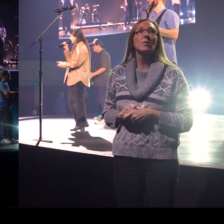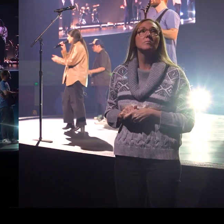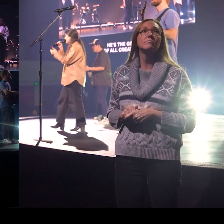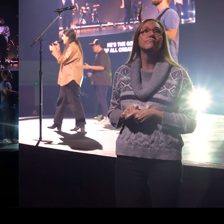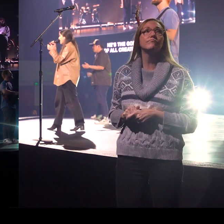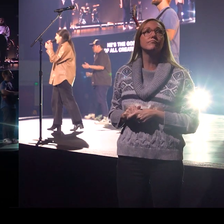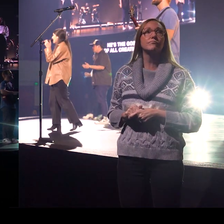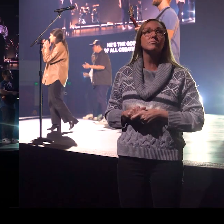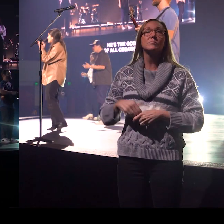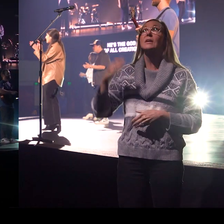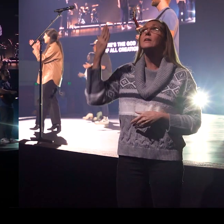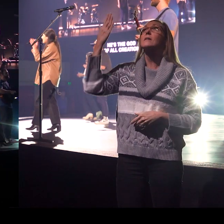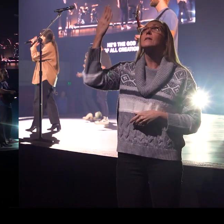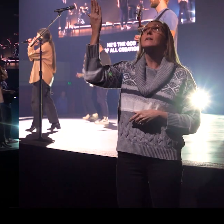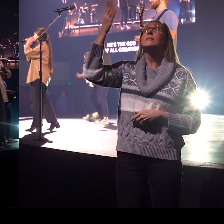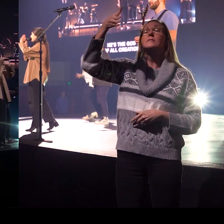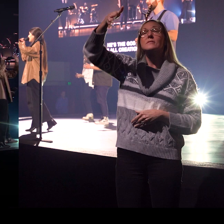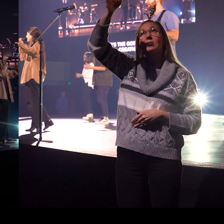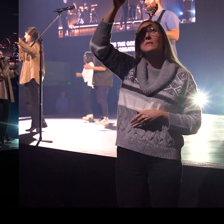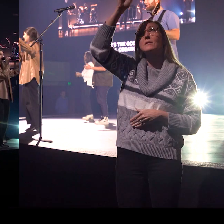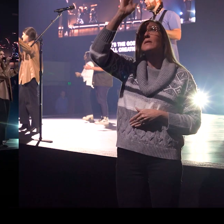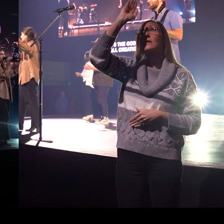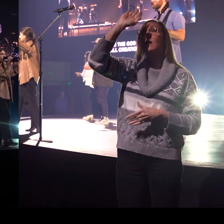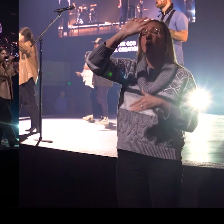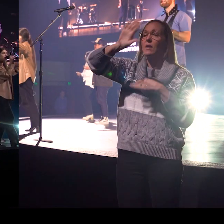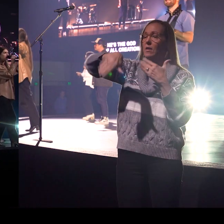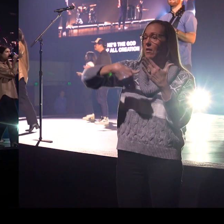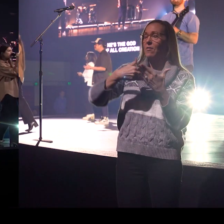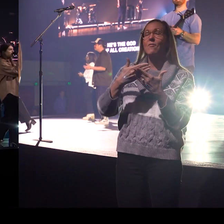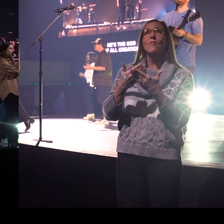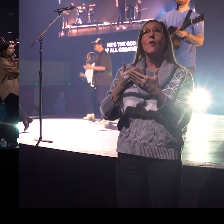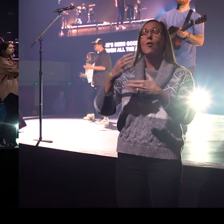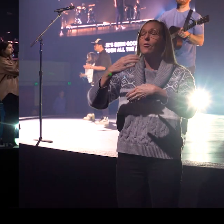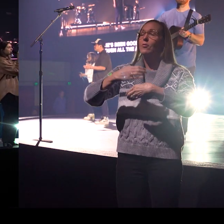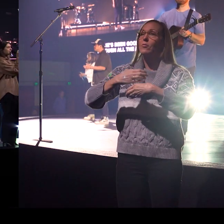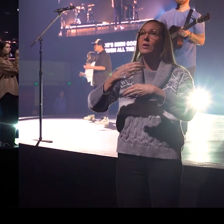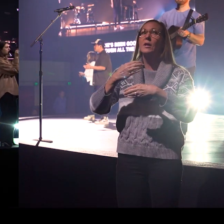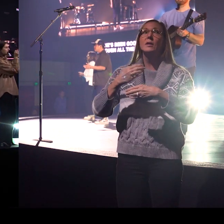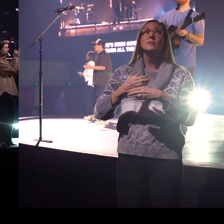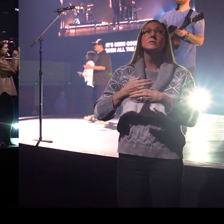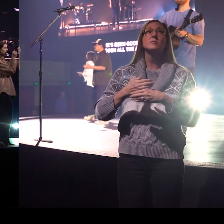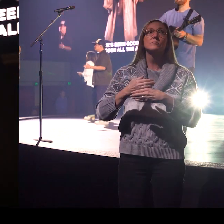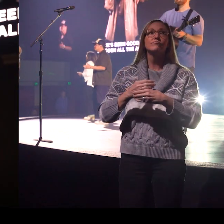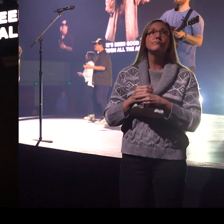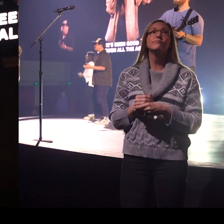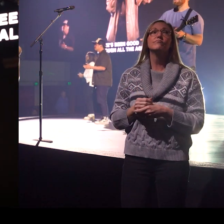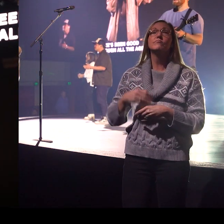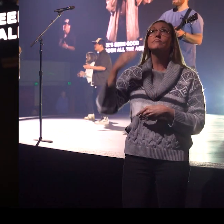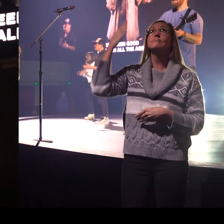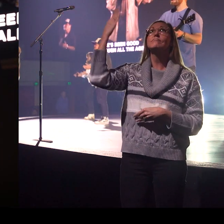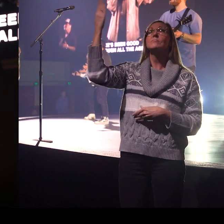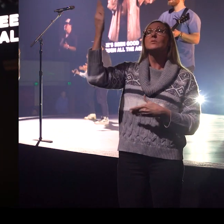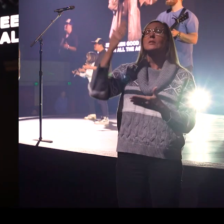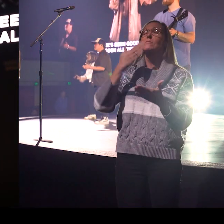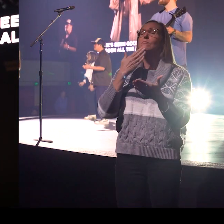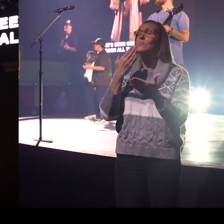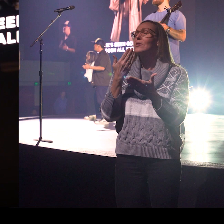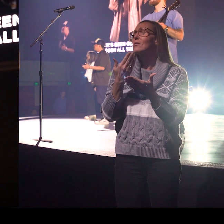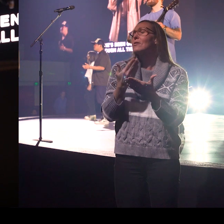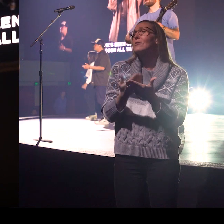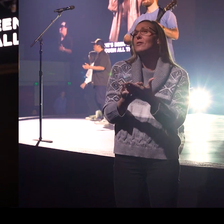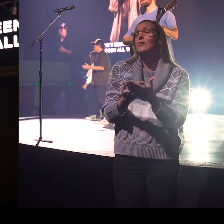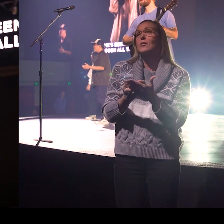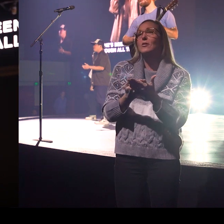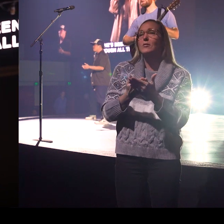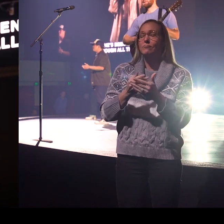He's the God of all creation. He's been good. He's been